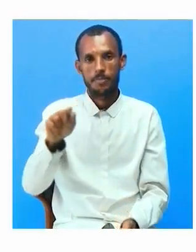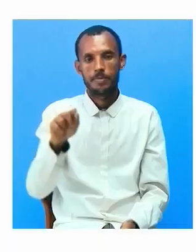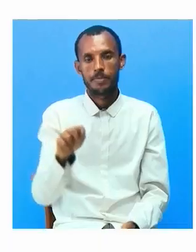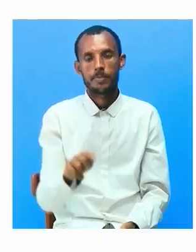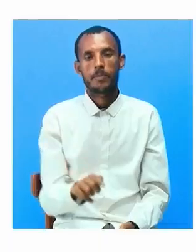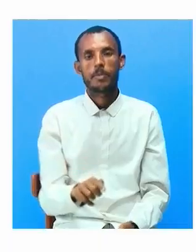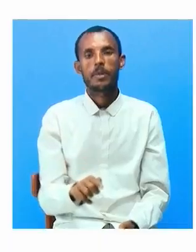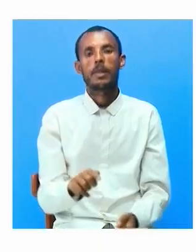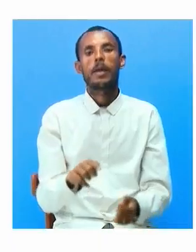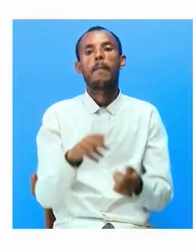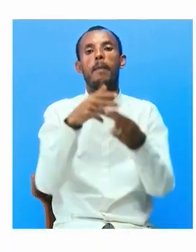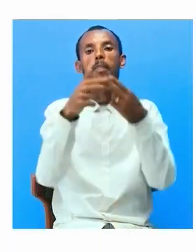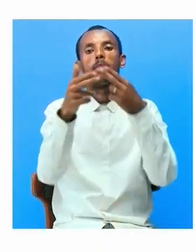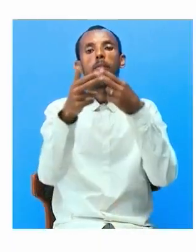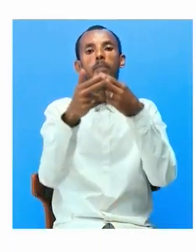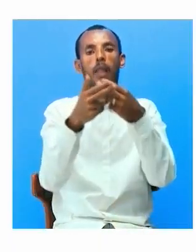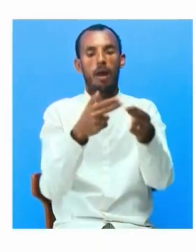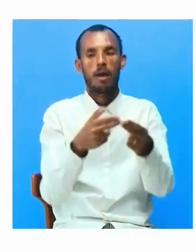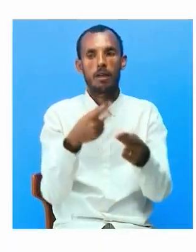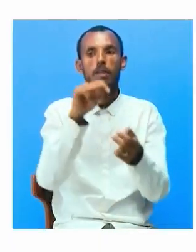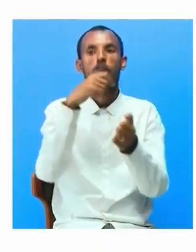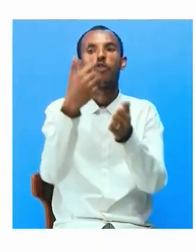Multiply the following integers.